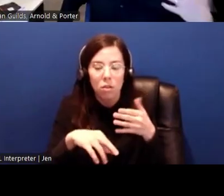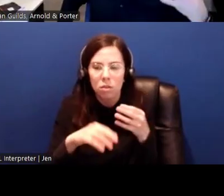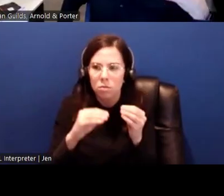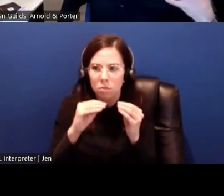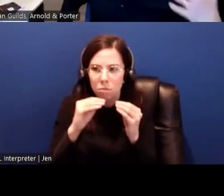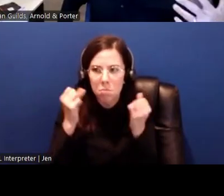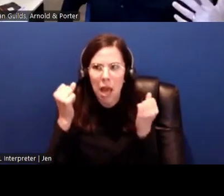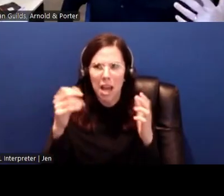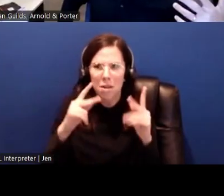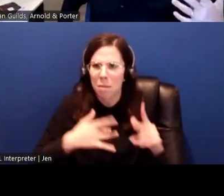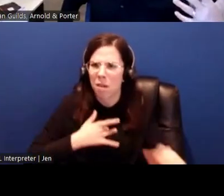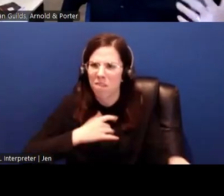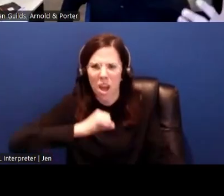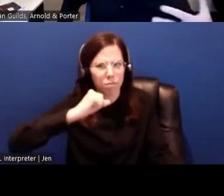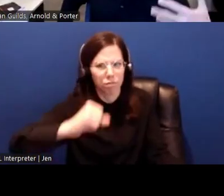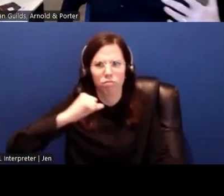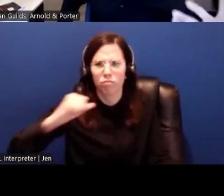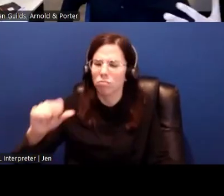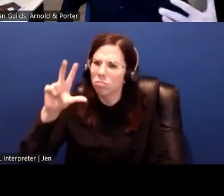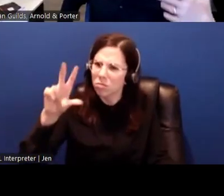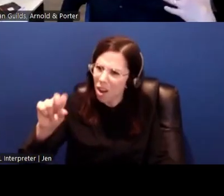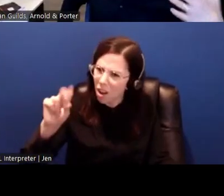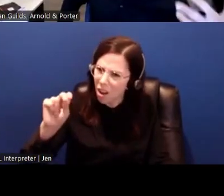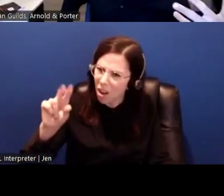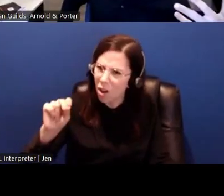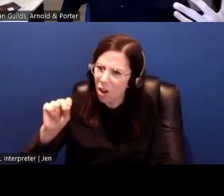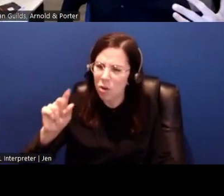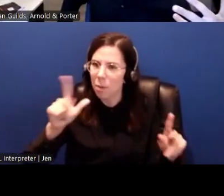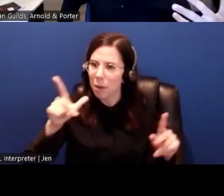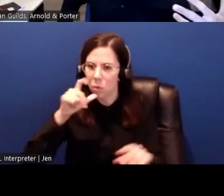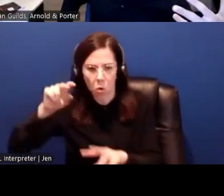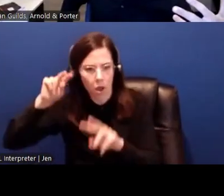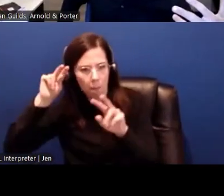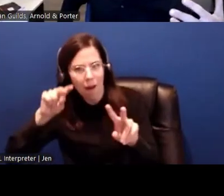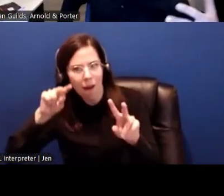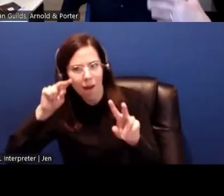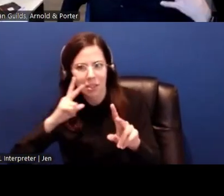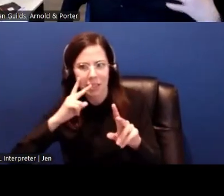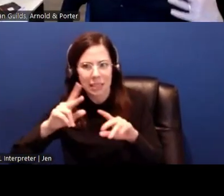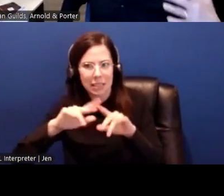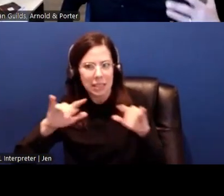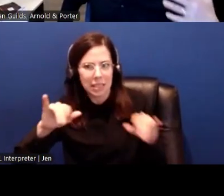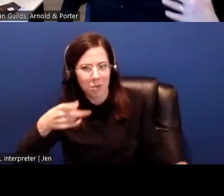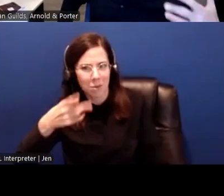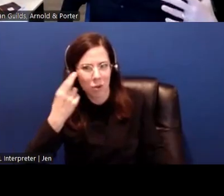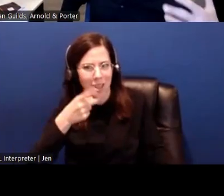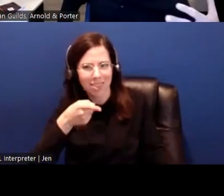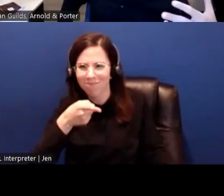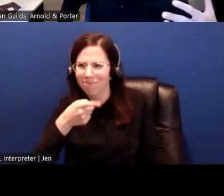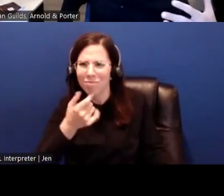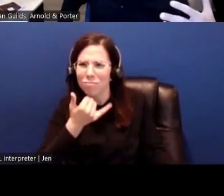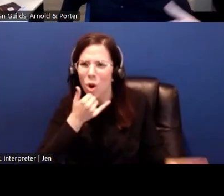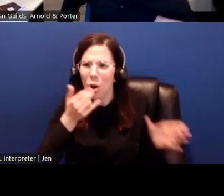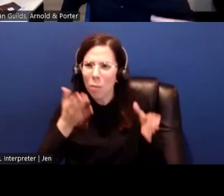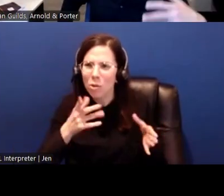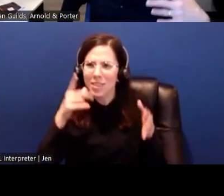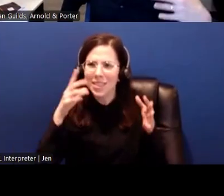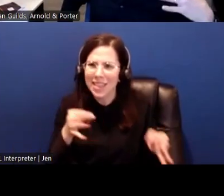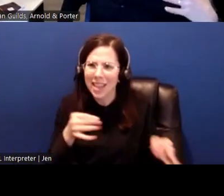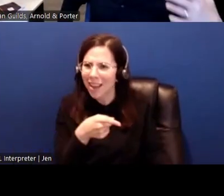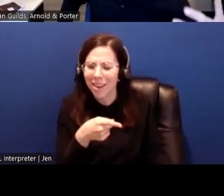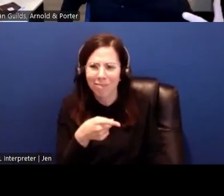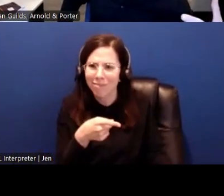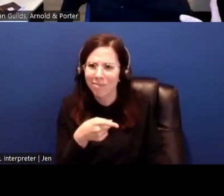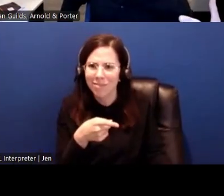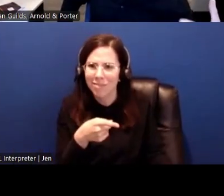many who monitor and track and advocate in this system that they were not the right decision maker, that it